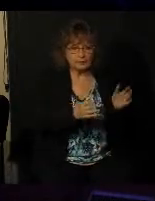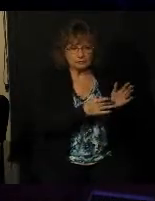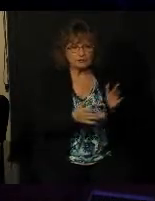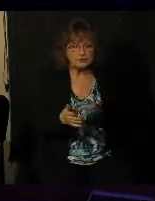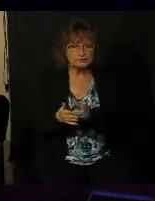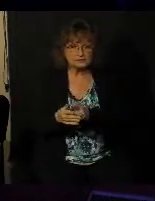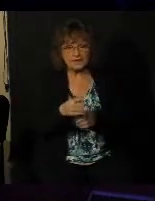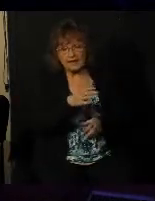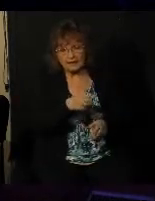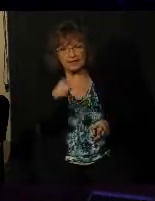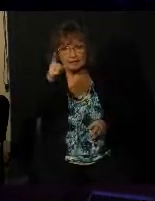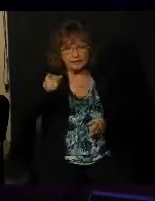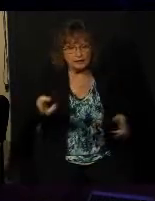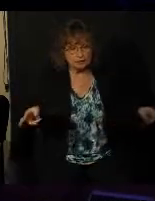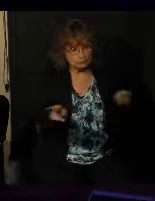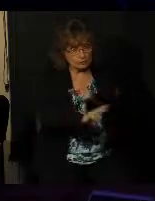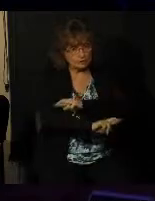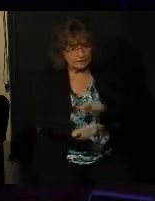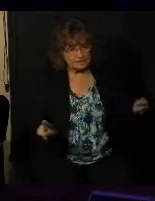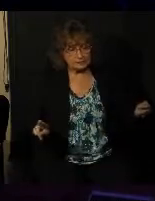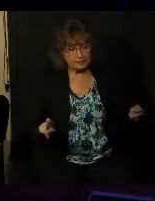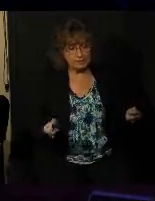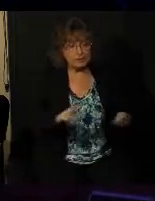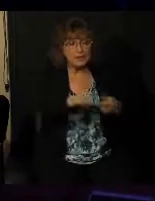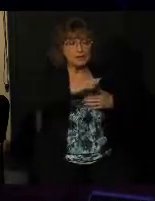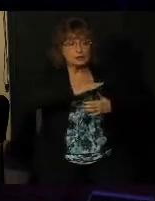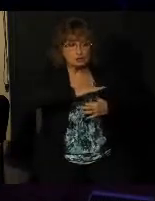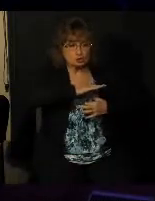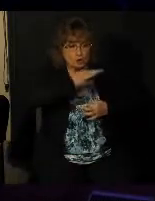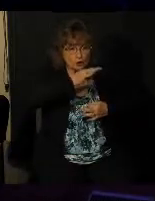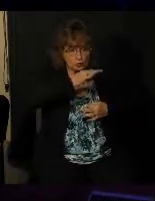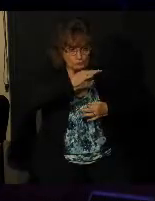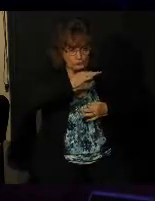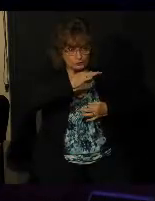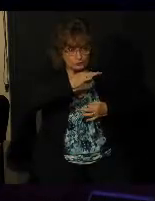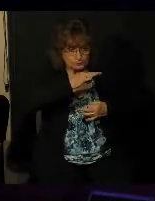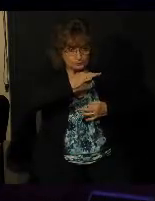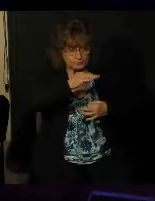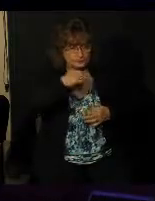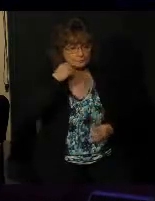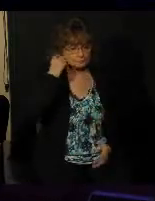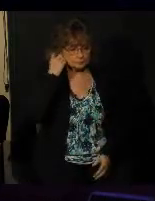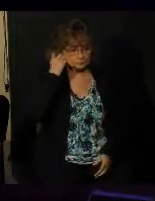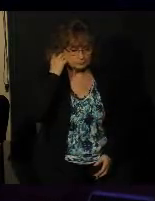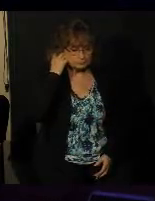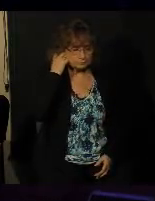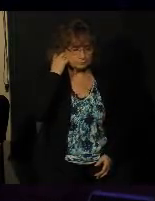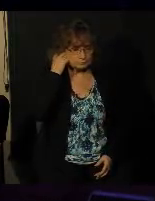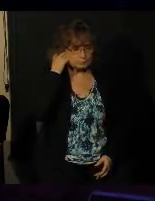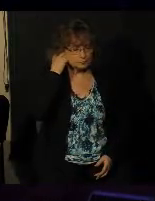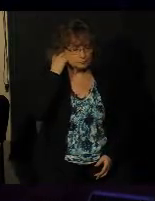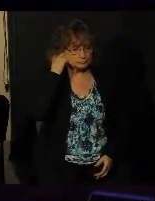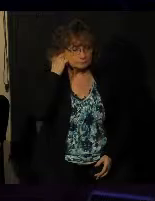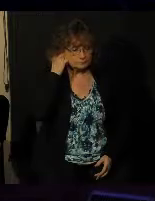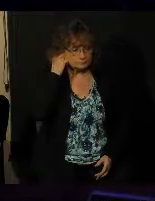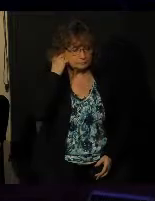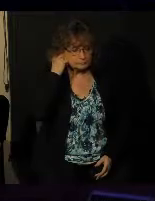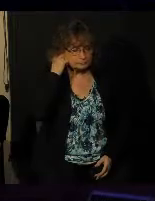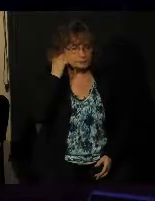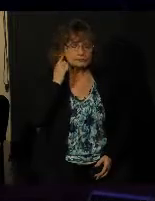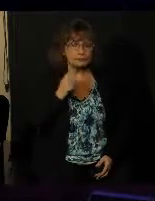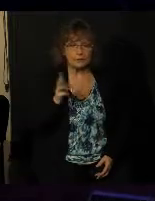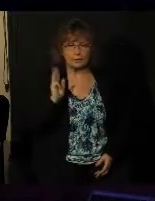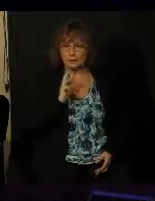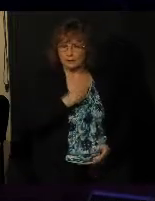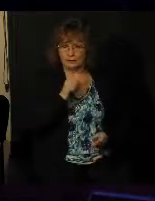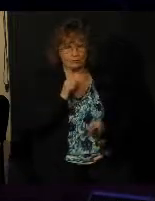that way. And I'm very much appreciative for the good work you all are doing. And church family, we can't go